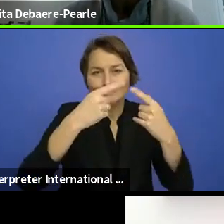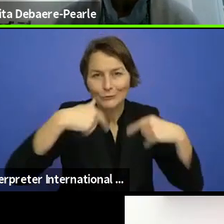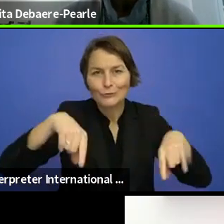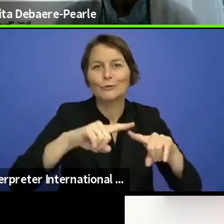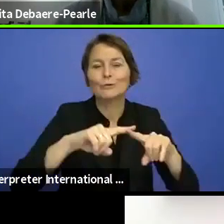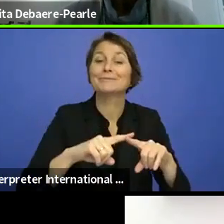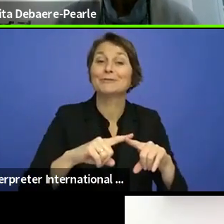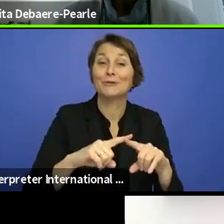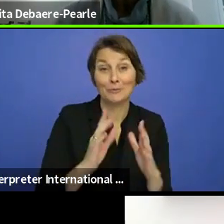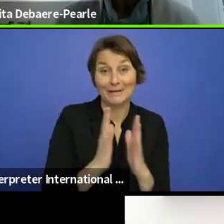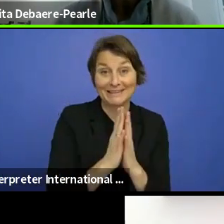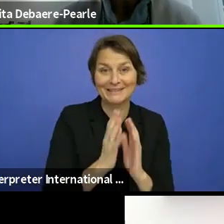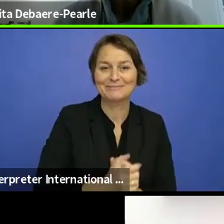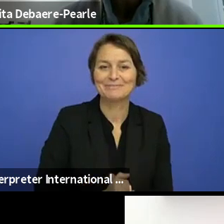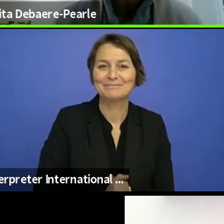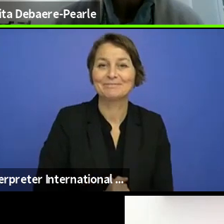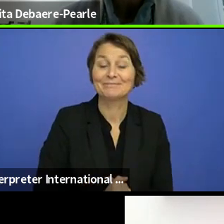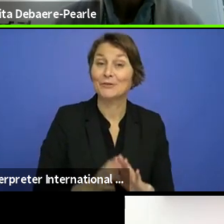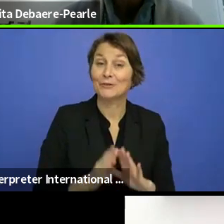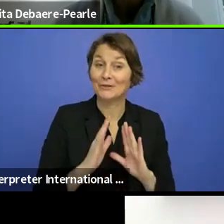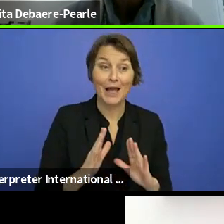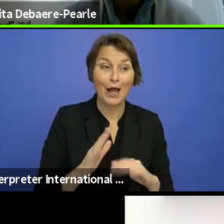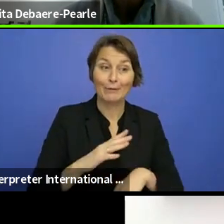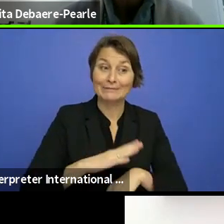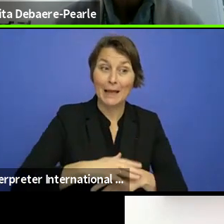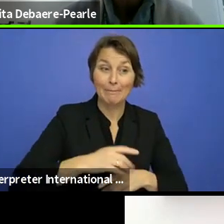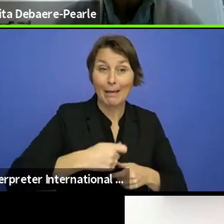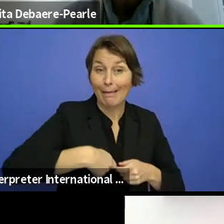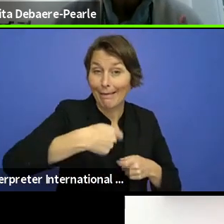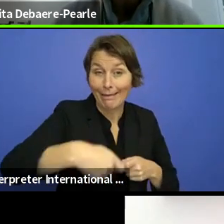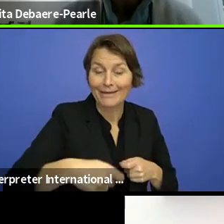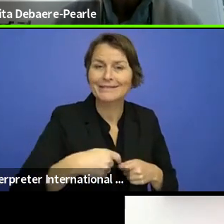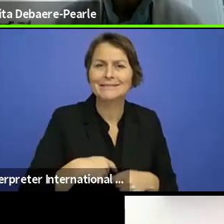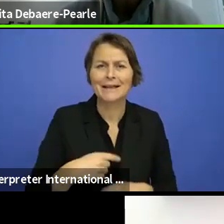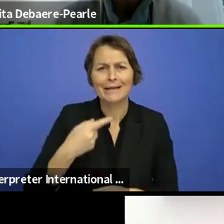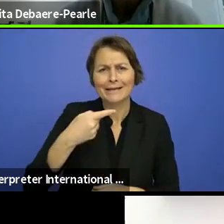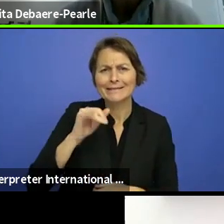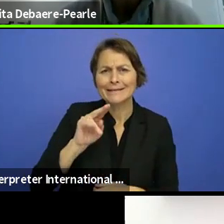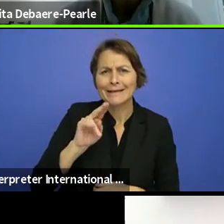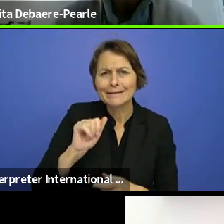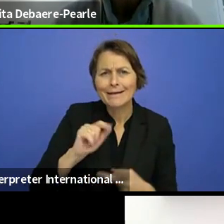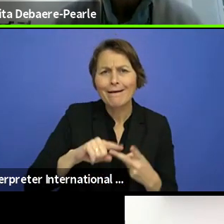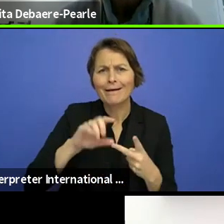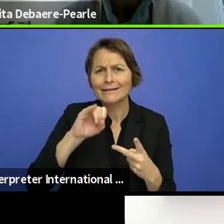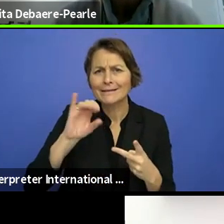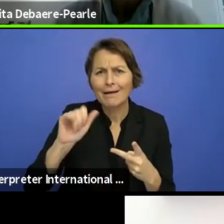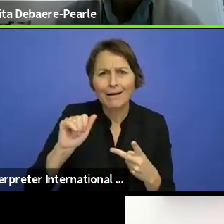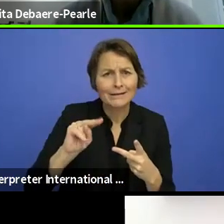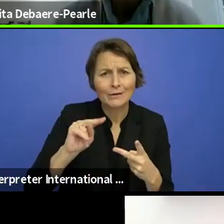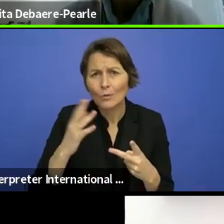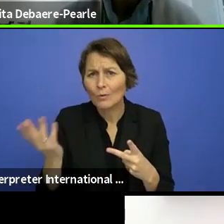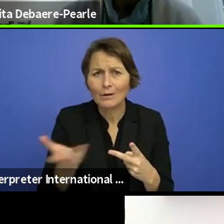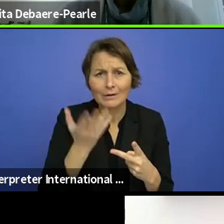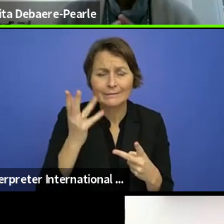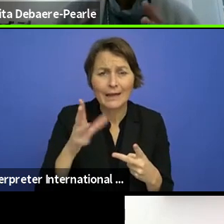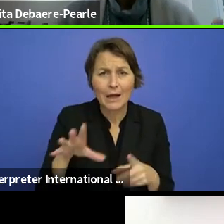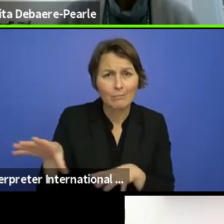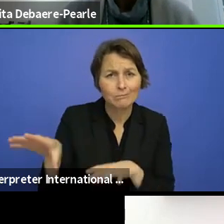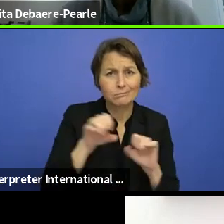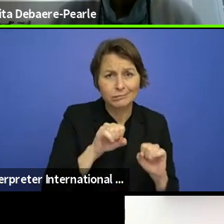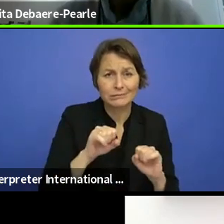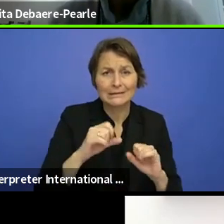that. So with that and without further ado, I think Gina is probably, and Ian is probably, probably taking over to